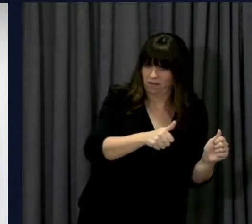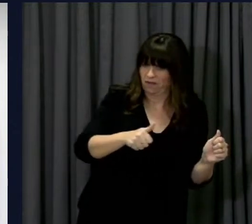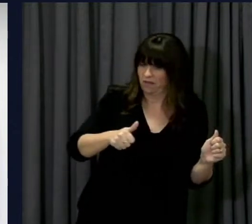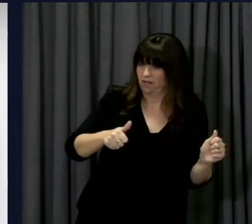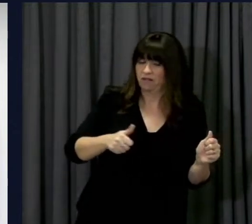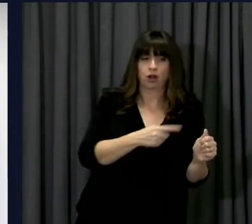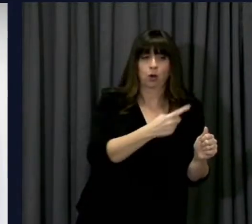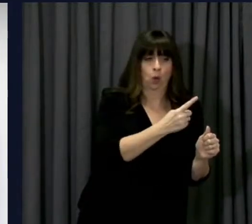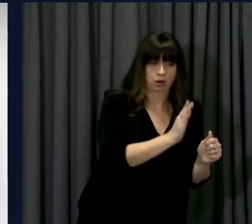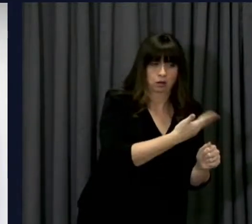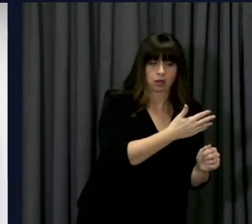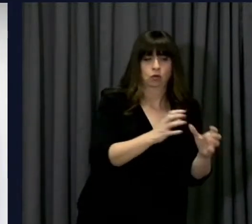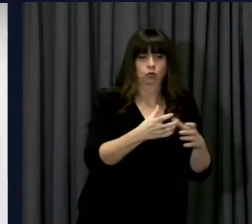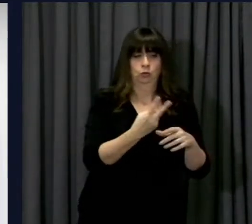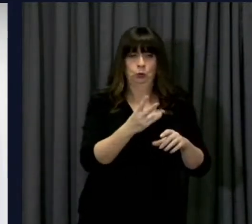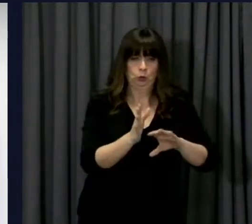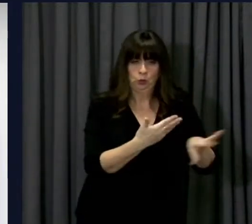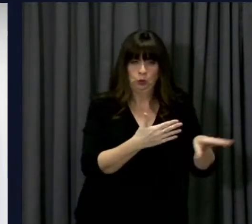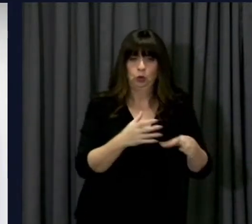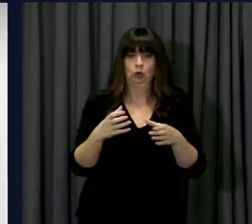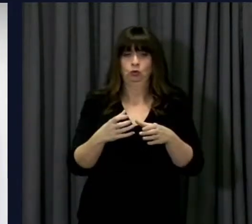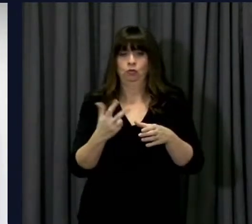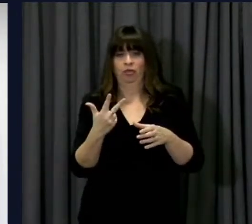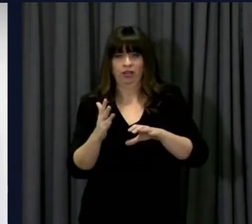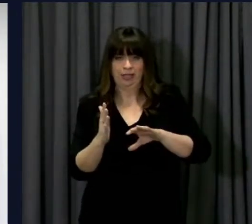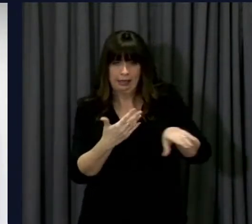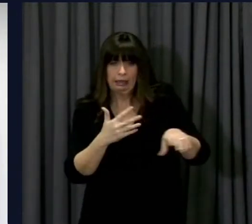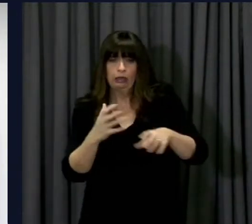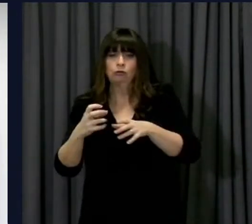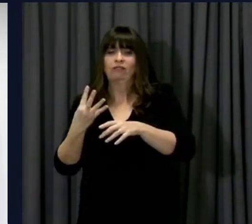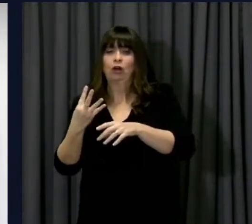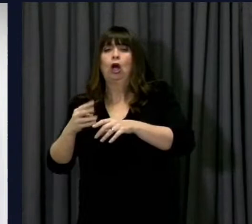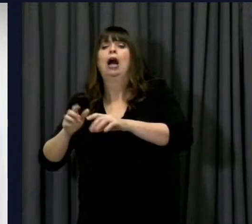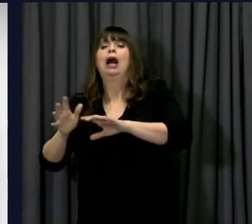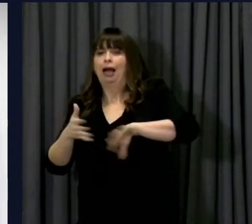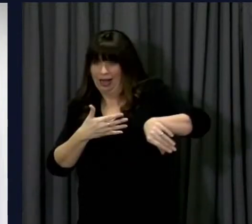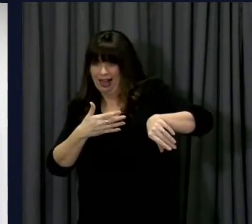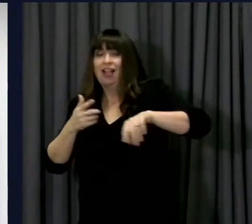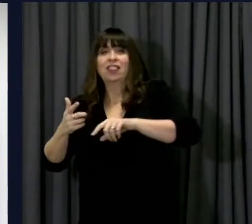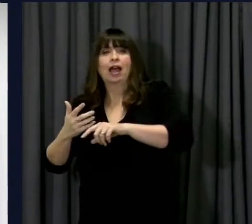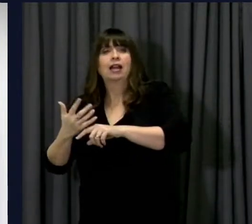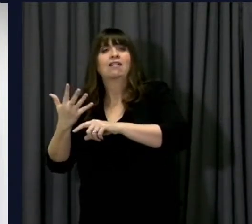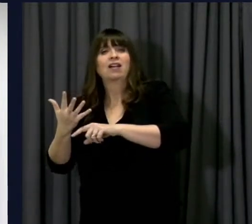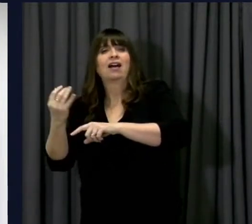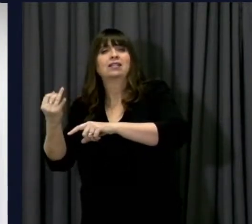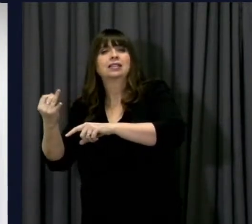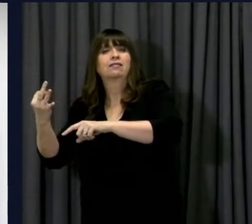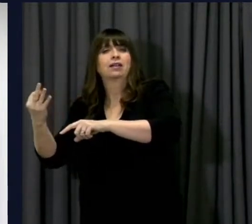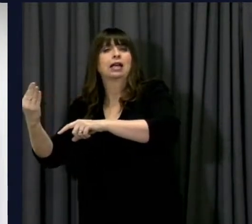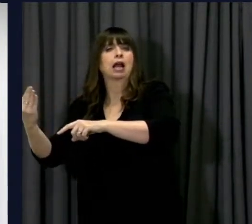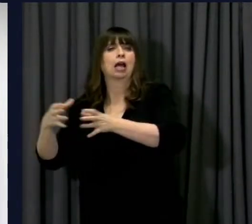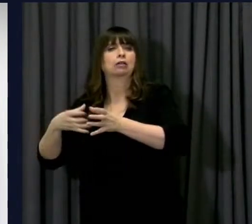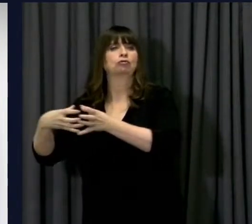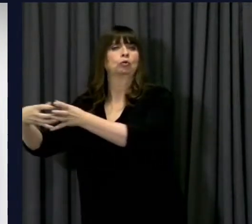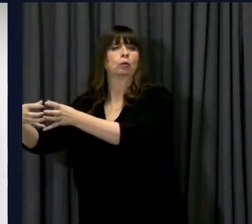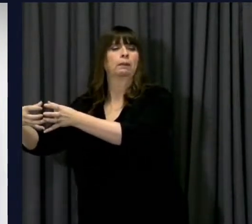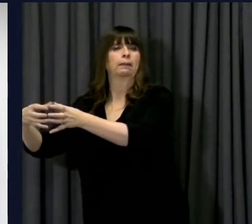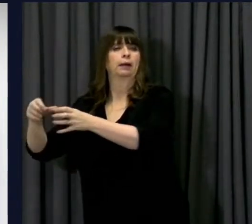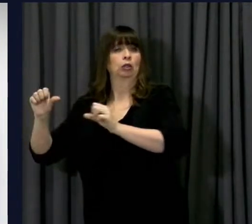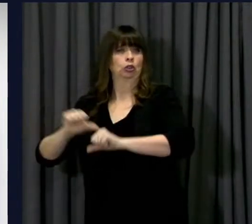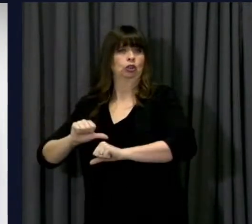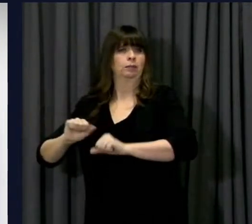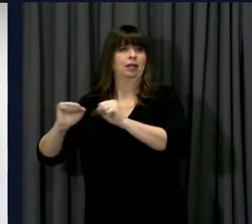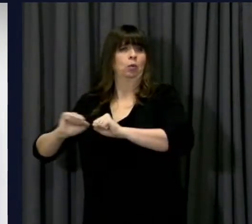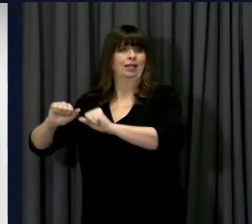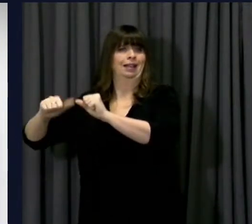moving into groups 5 to 9, there should be plenty of people on those reserve lists. I don't expect vaccines to be